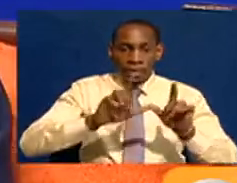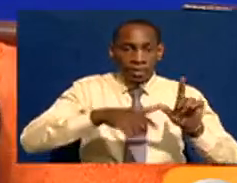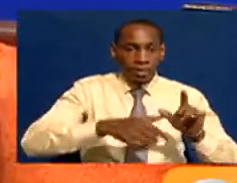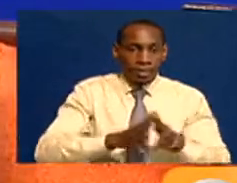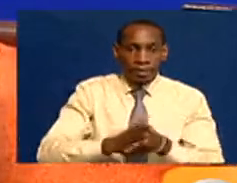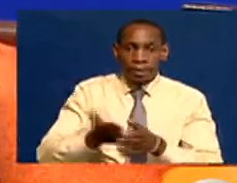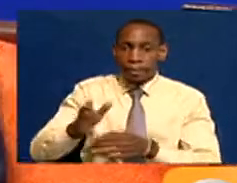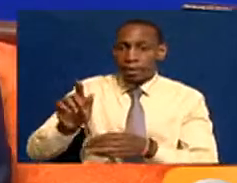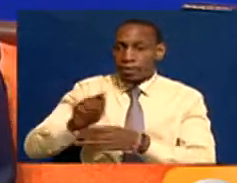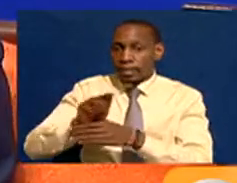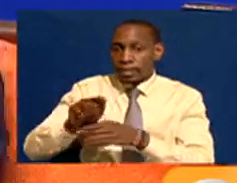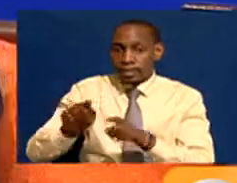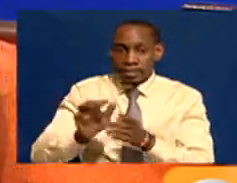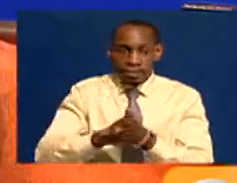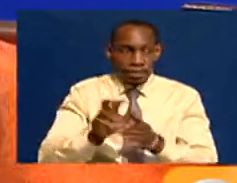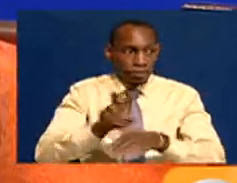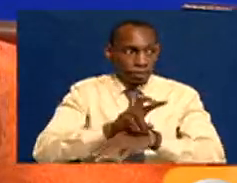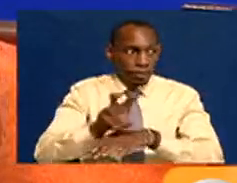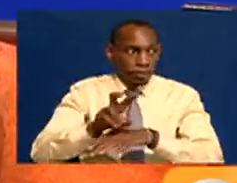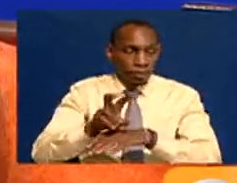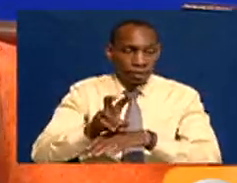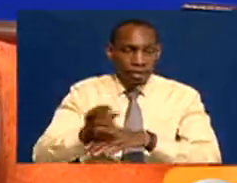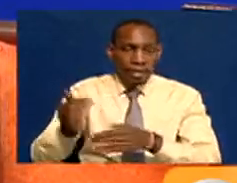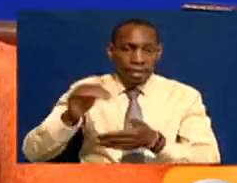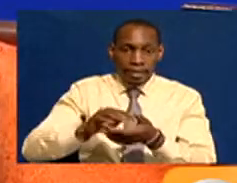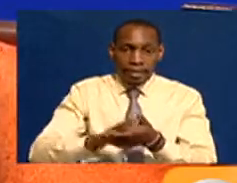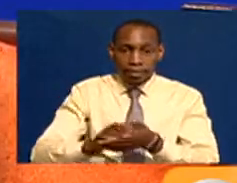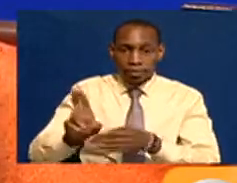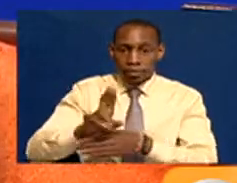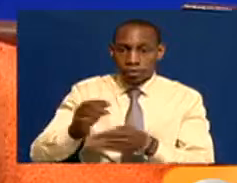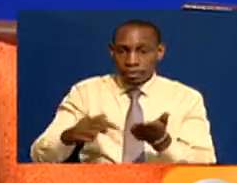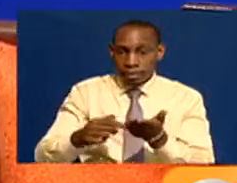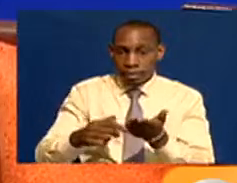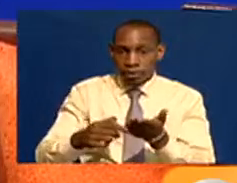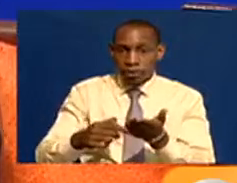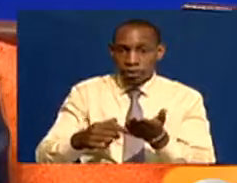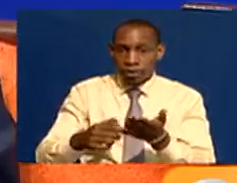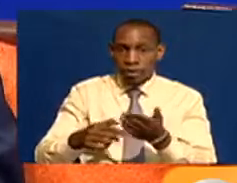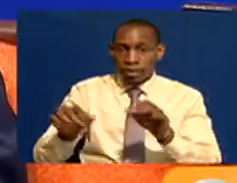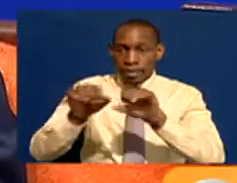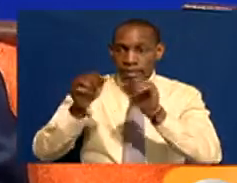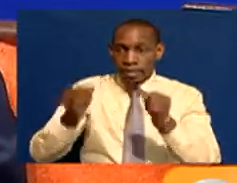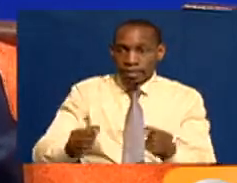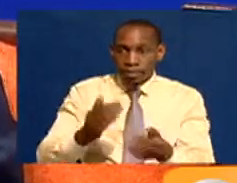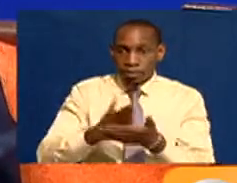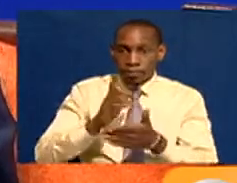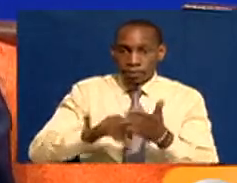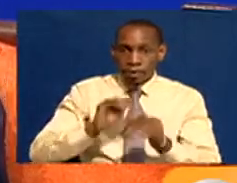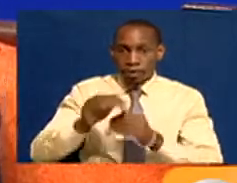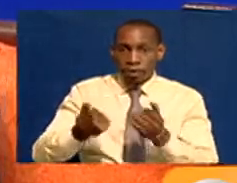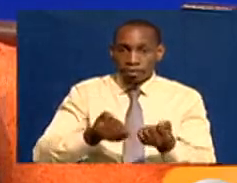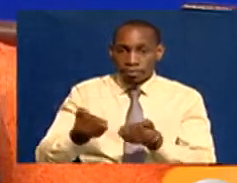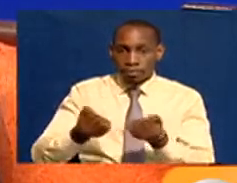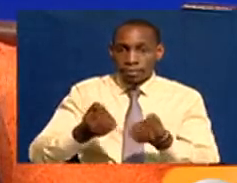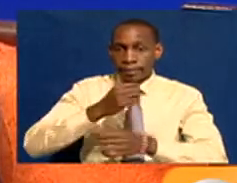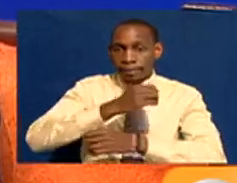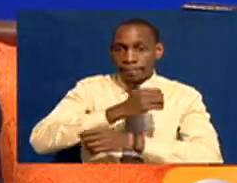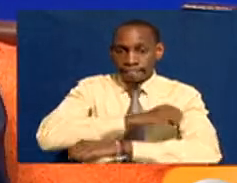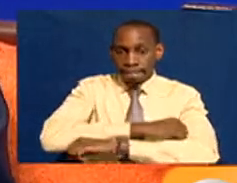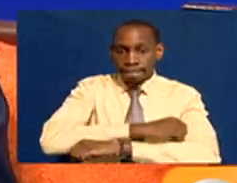training. We are going to oversight again using digital platform to make sure that all the driving schools